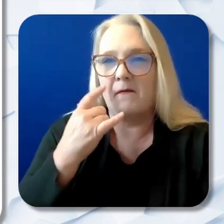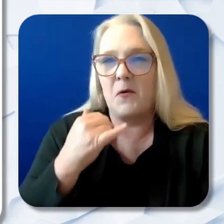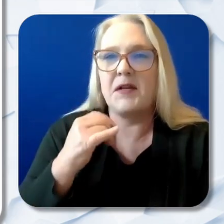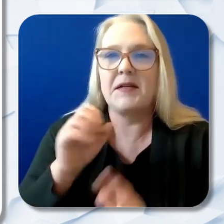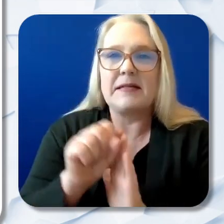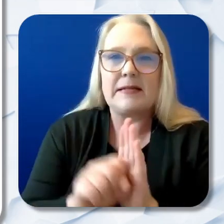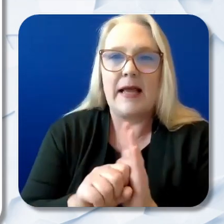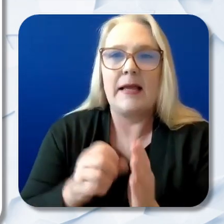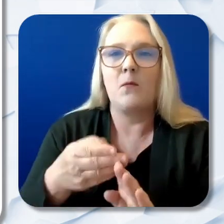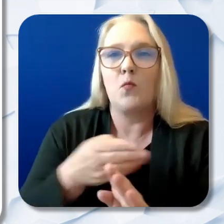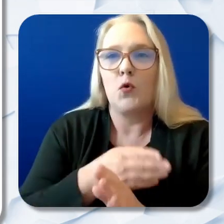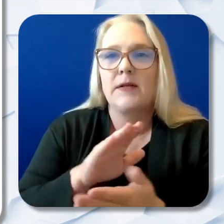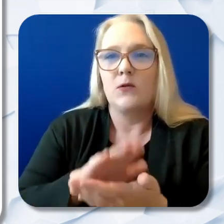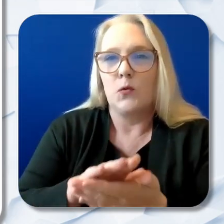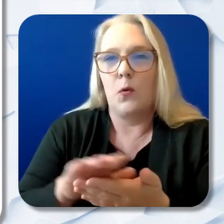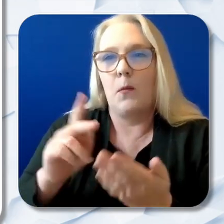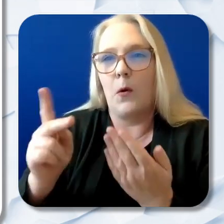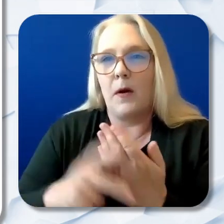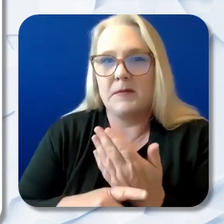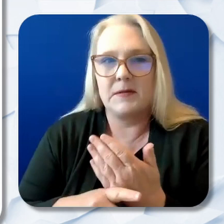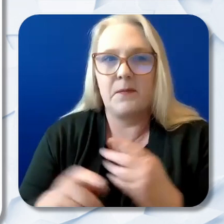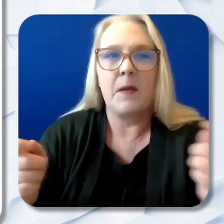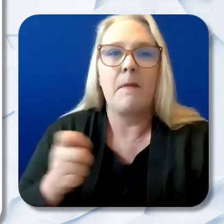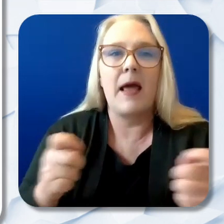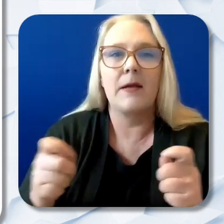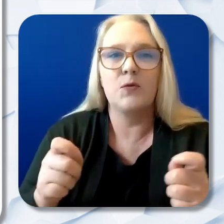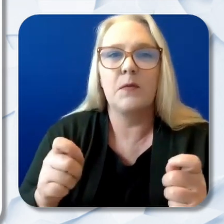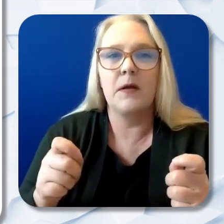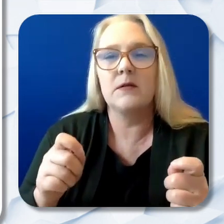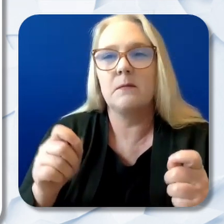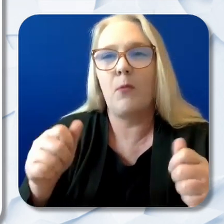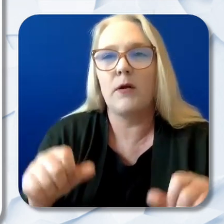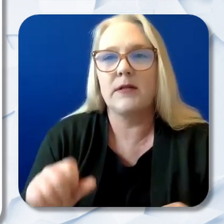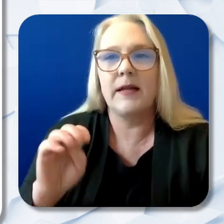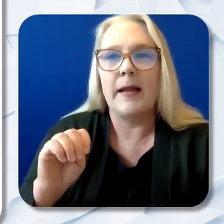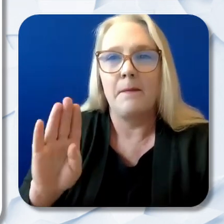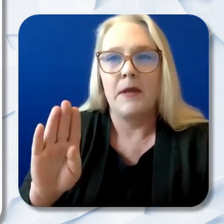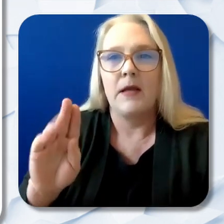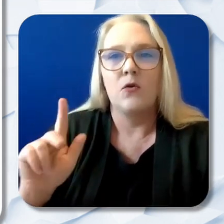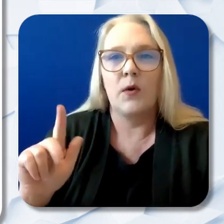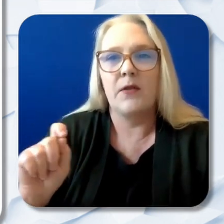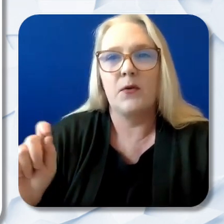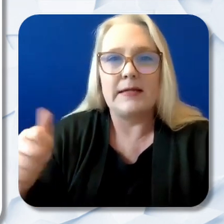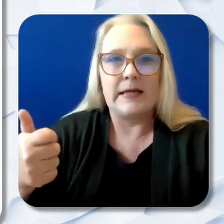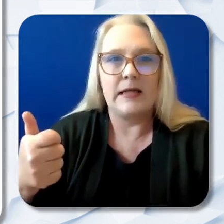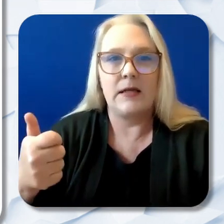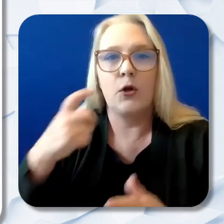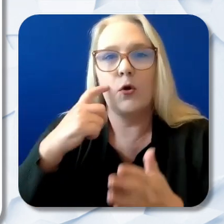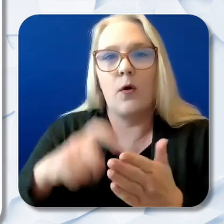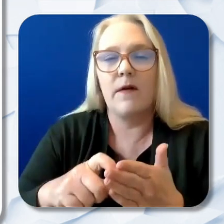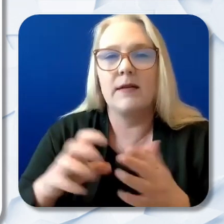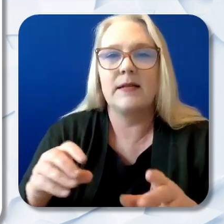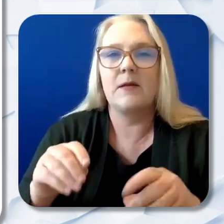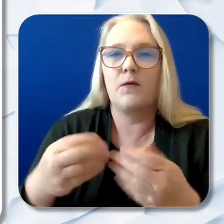programs. Management Bulletin MB 2310 notifies and provides guidance for California